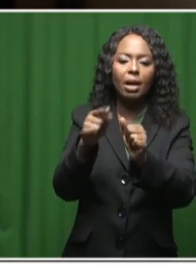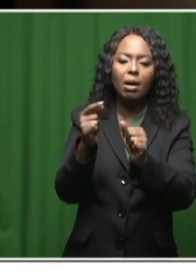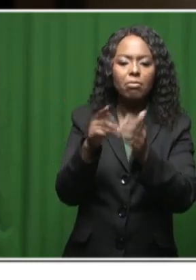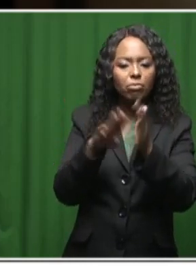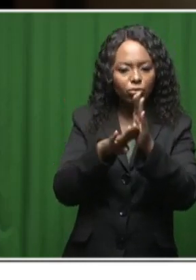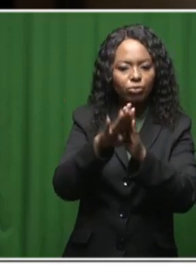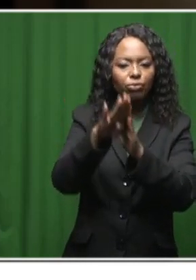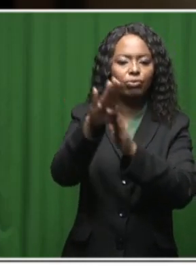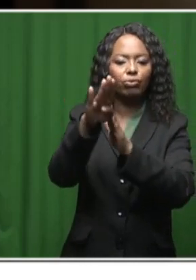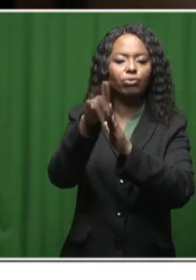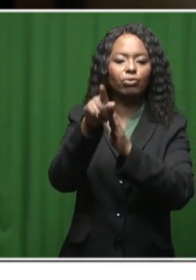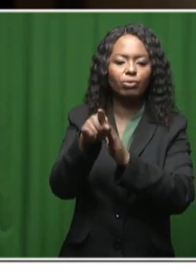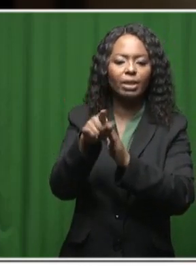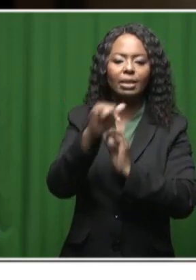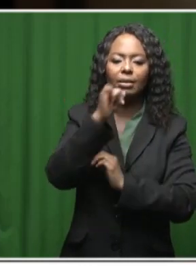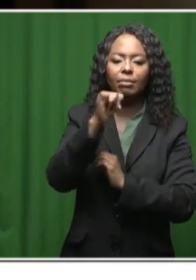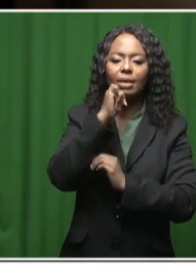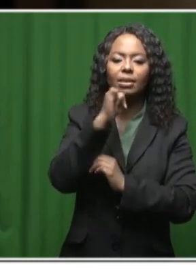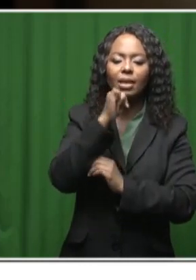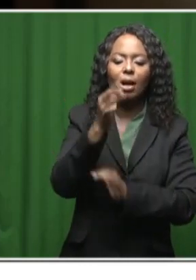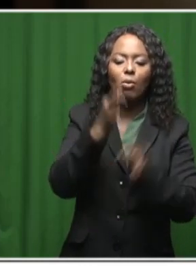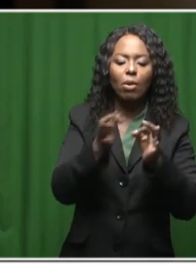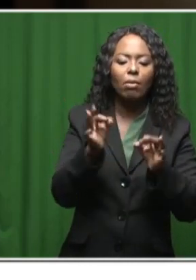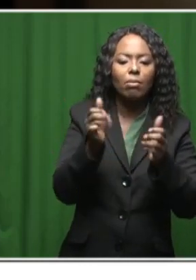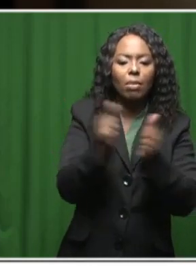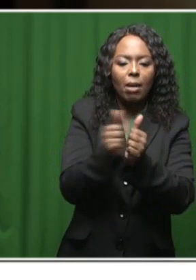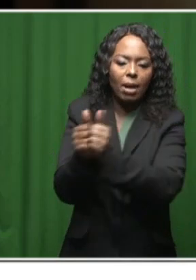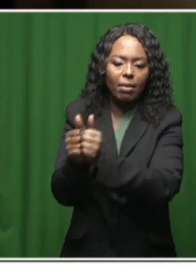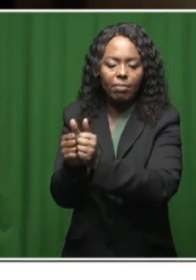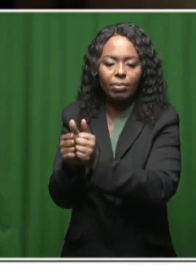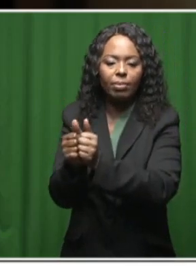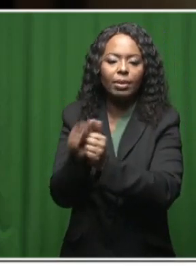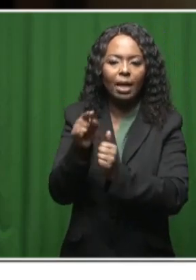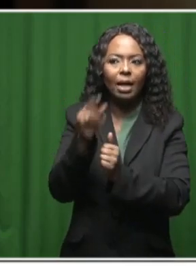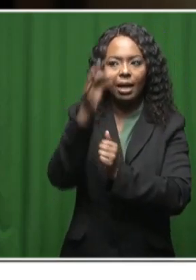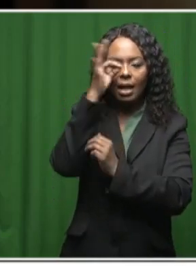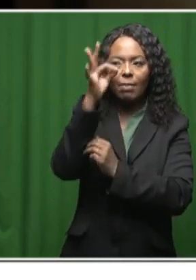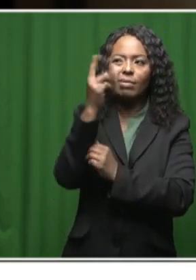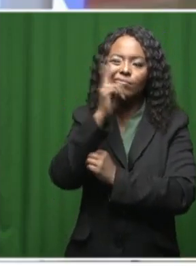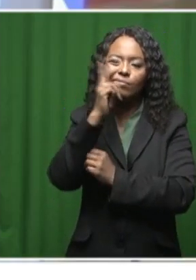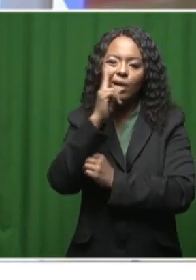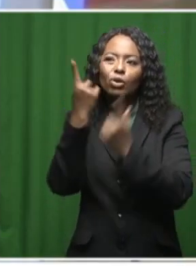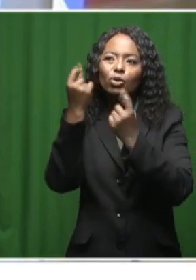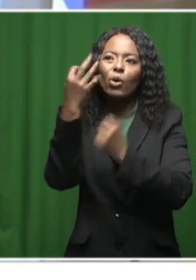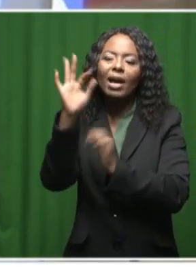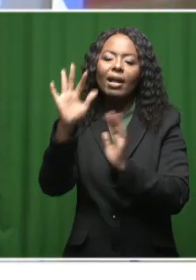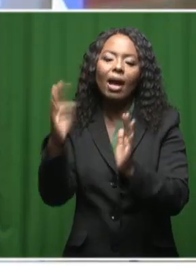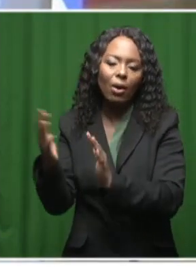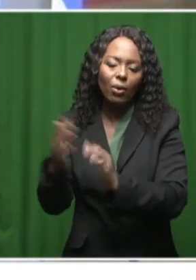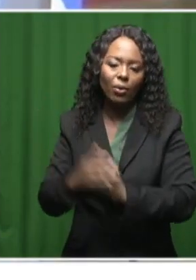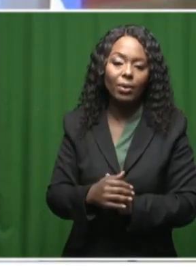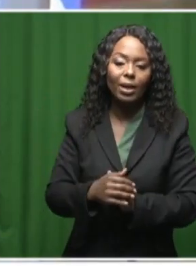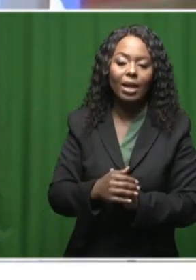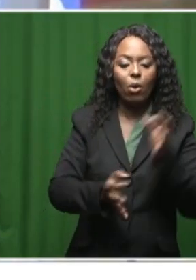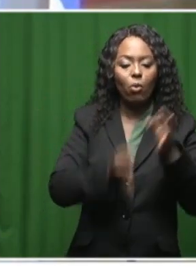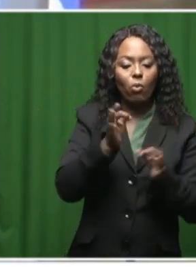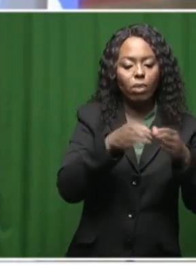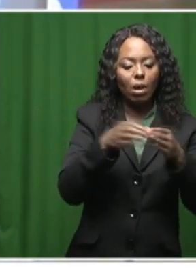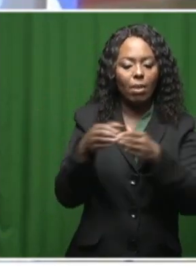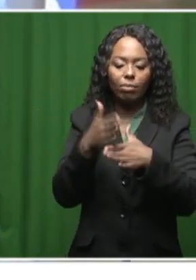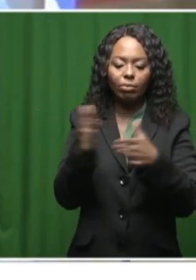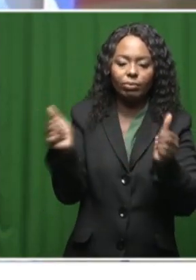develop in spite of coalition governments. We need to look at what they're doing right. The state of coalitions in the